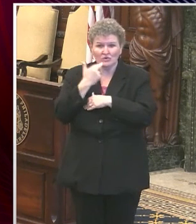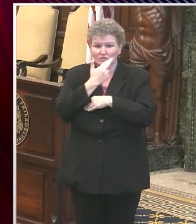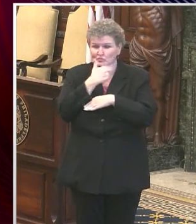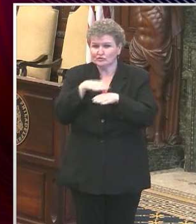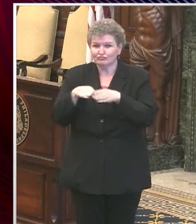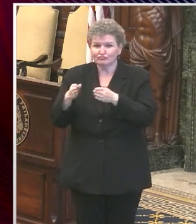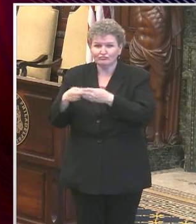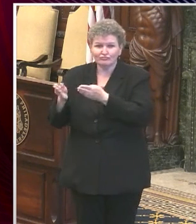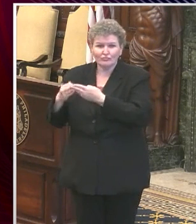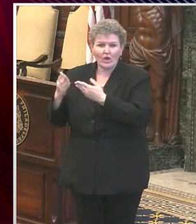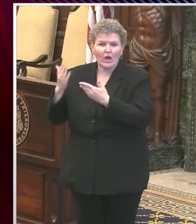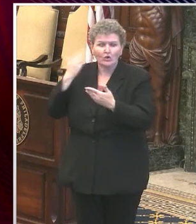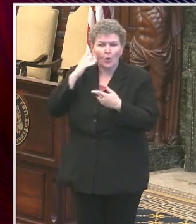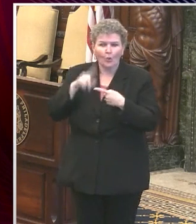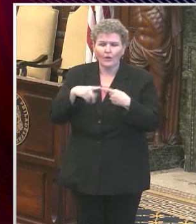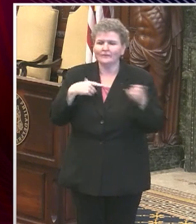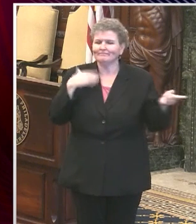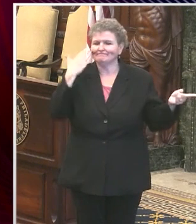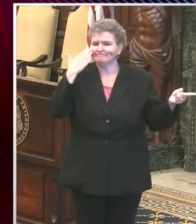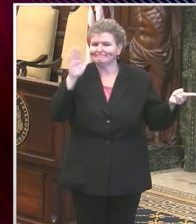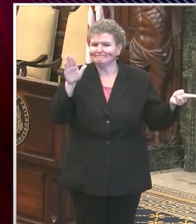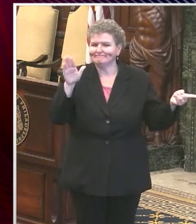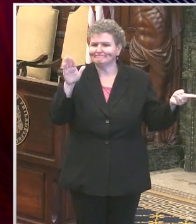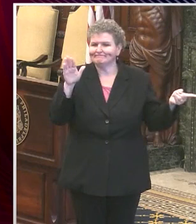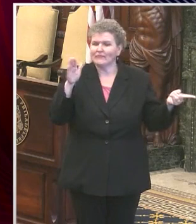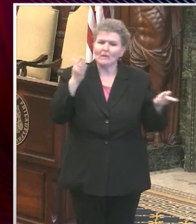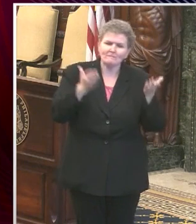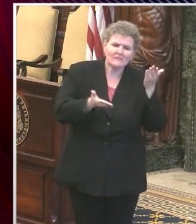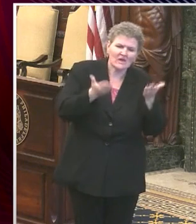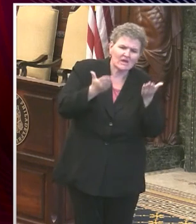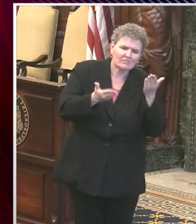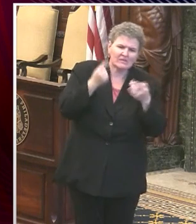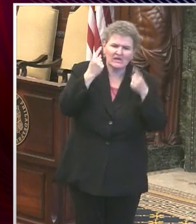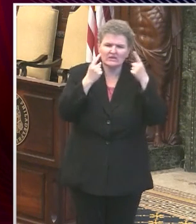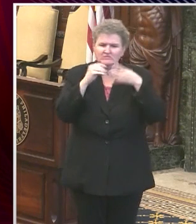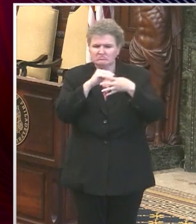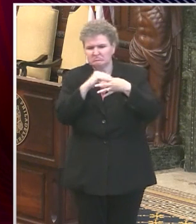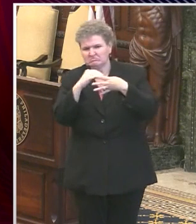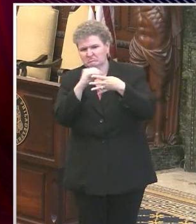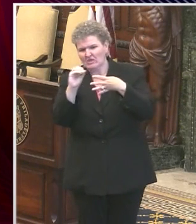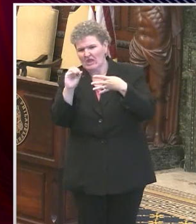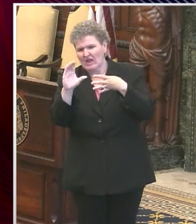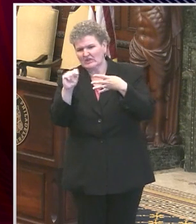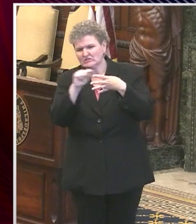I can't tell you now. I said we might consider it in October. I didn't necessarily say October 1st. I know some